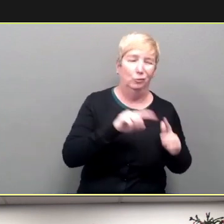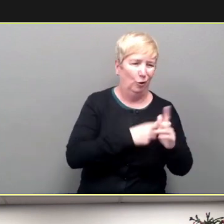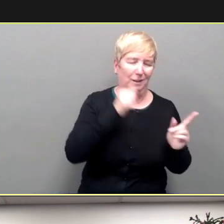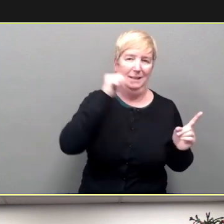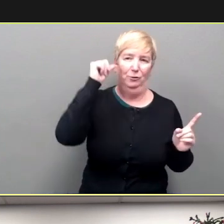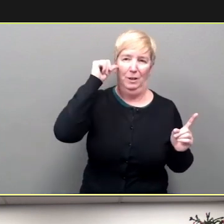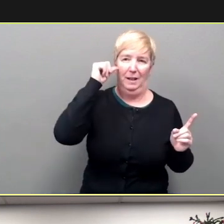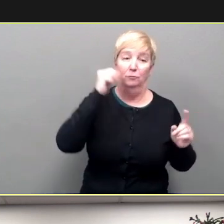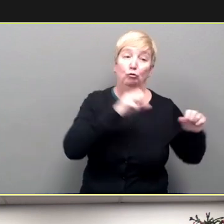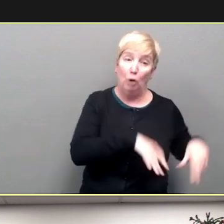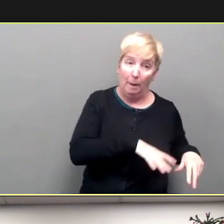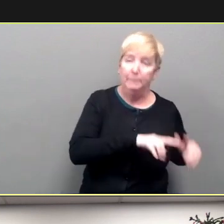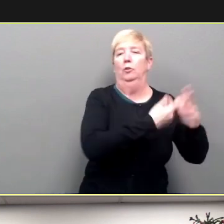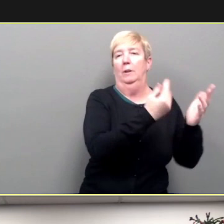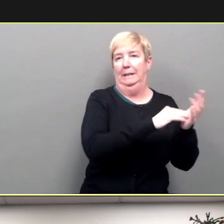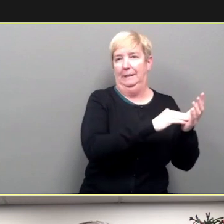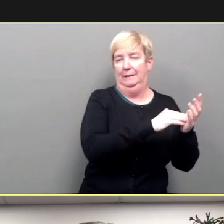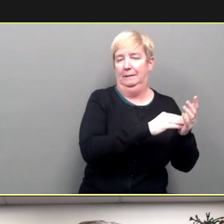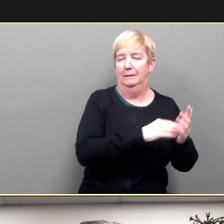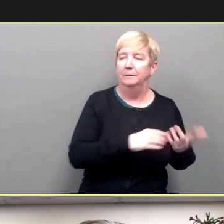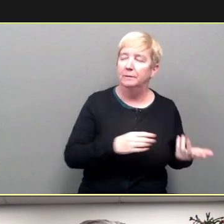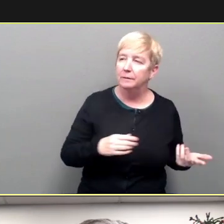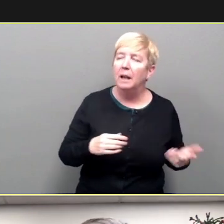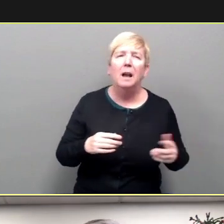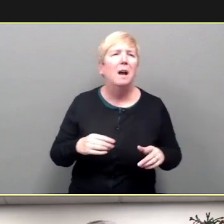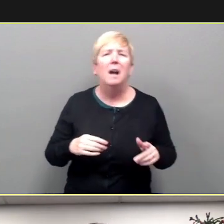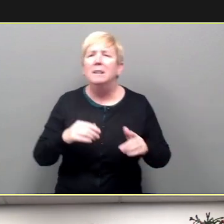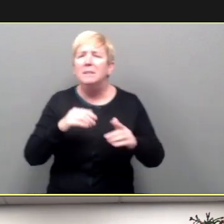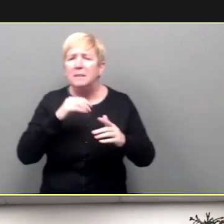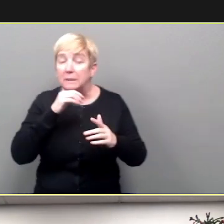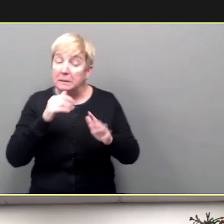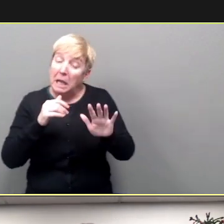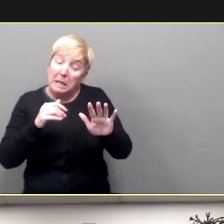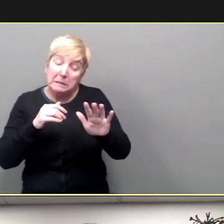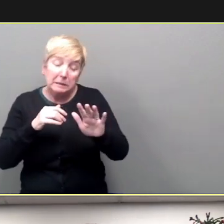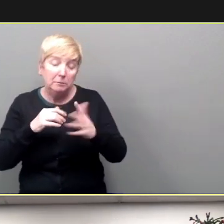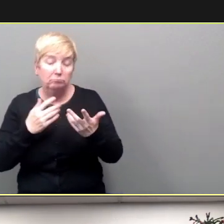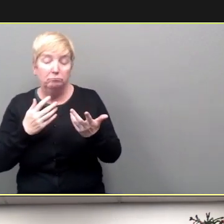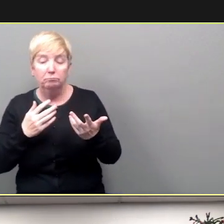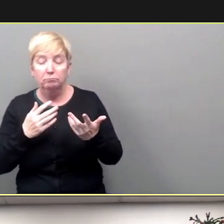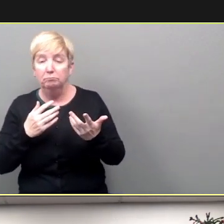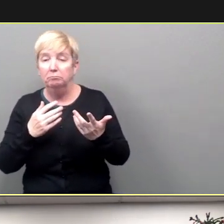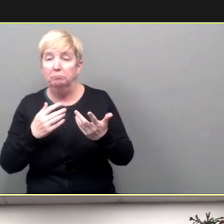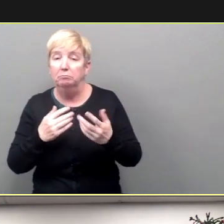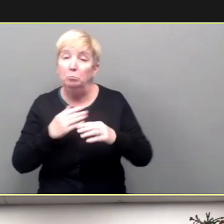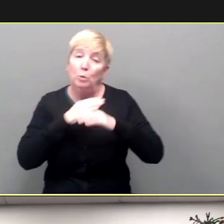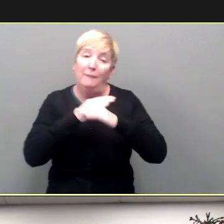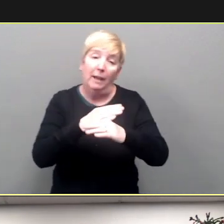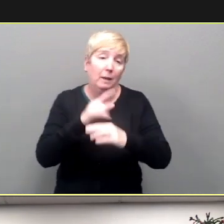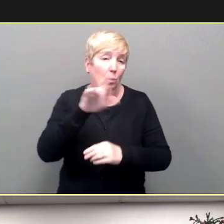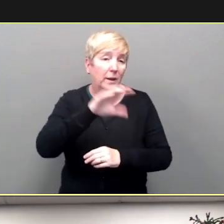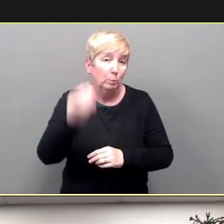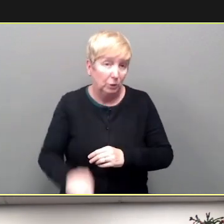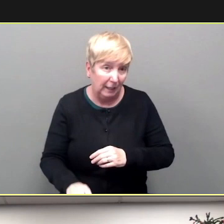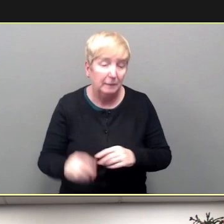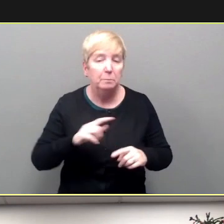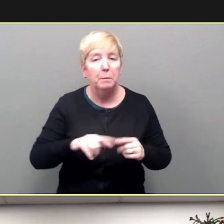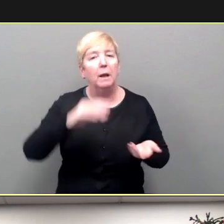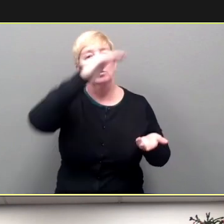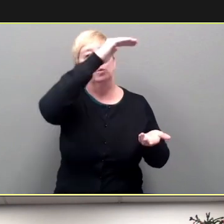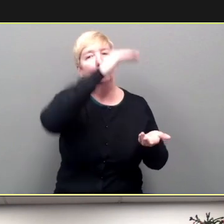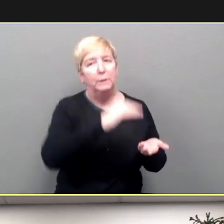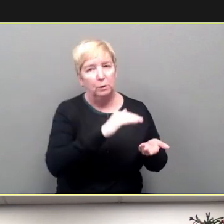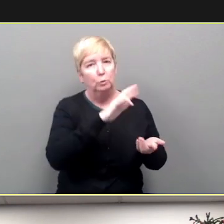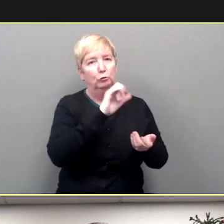still remains important. It doesn't prevent people 100% of the time of getting COVID, but it reduces risk if it's a